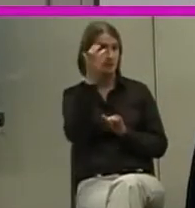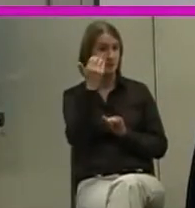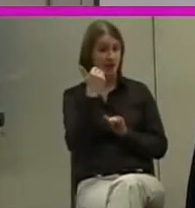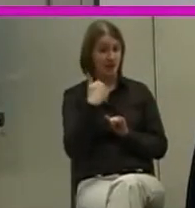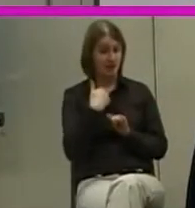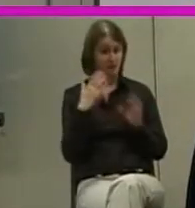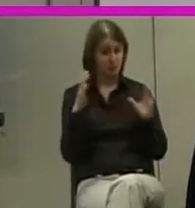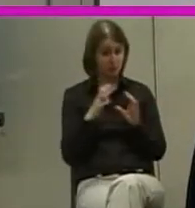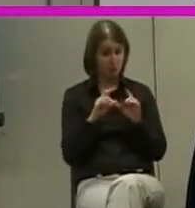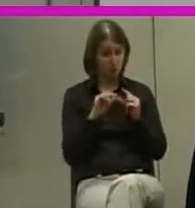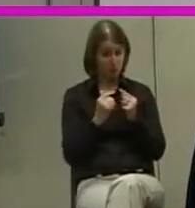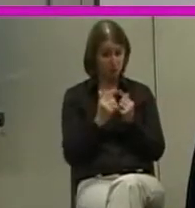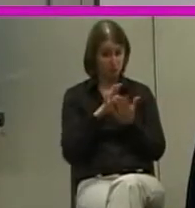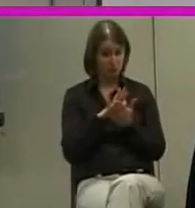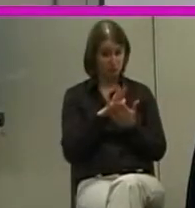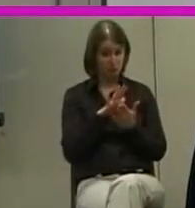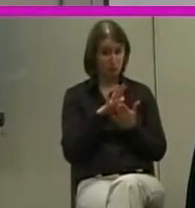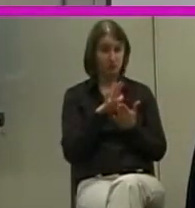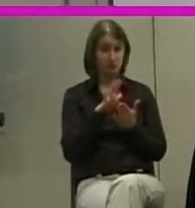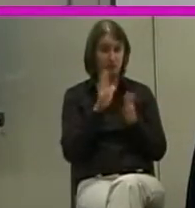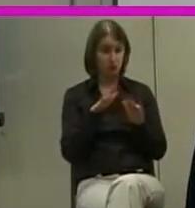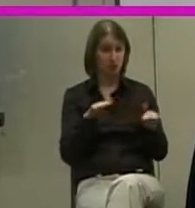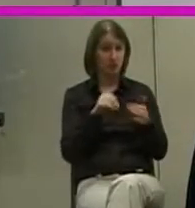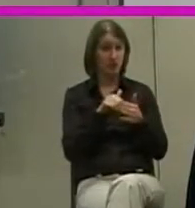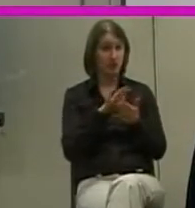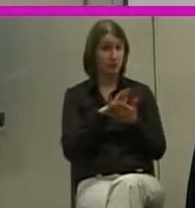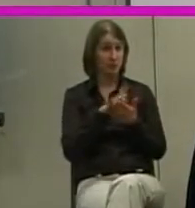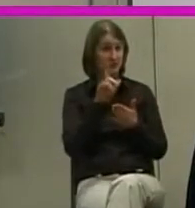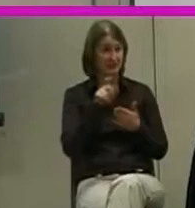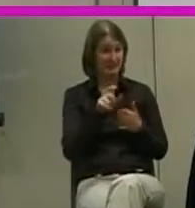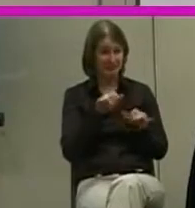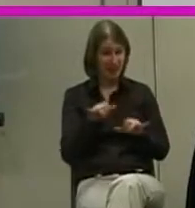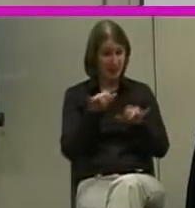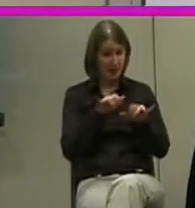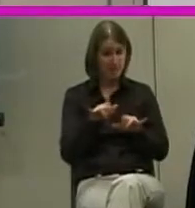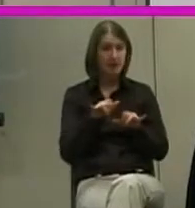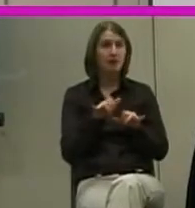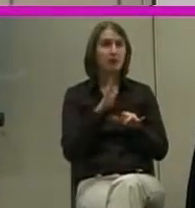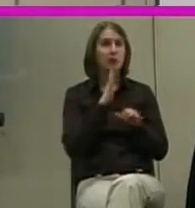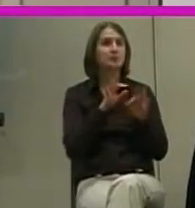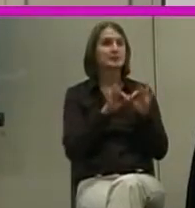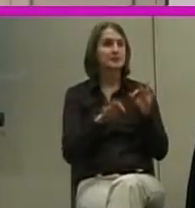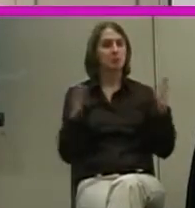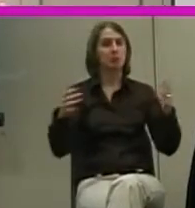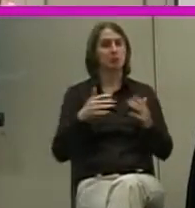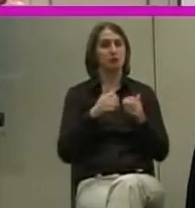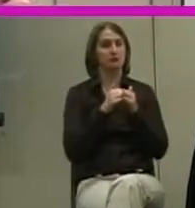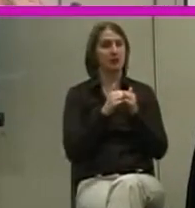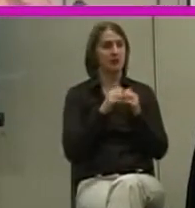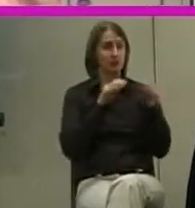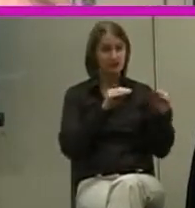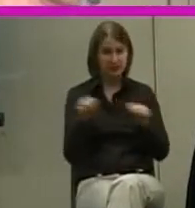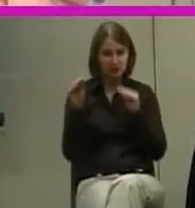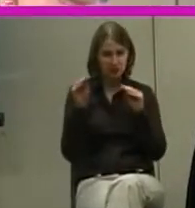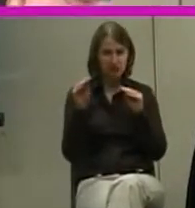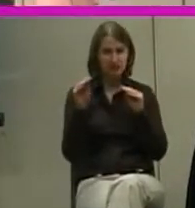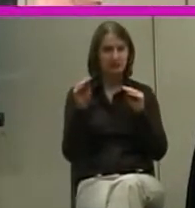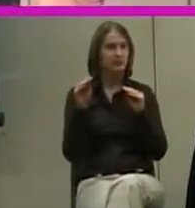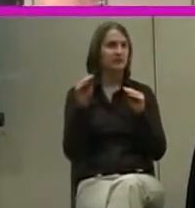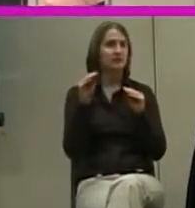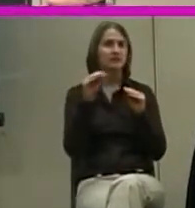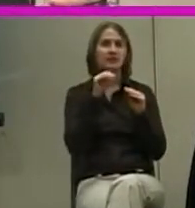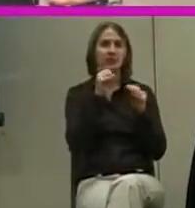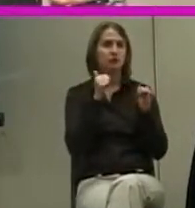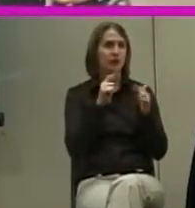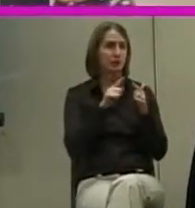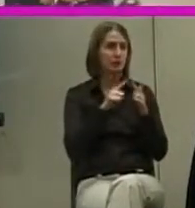small group of kids in the school who need the same thing, that it would be simpler just to pull them all together and teach it than it would be to try to